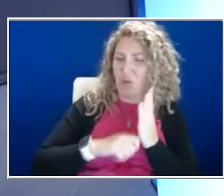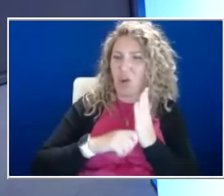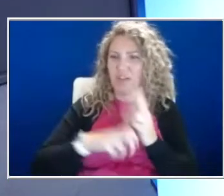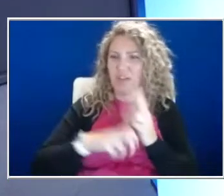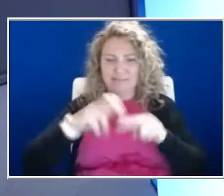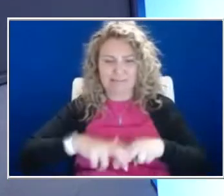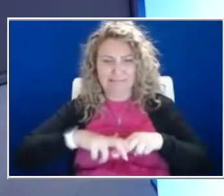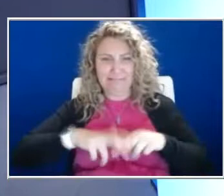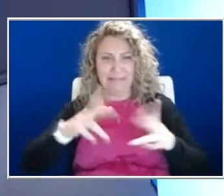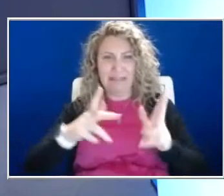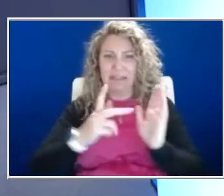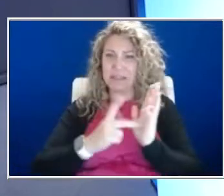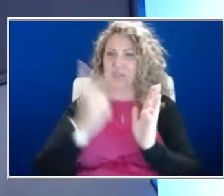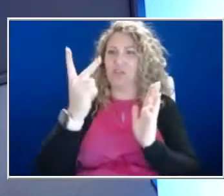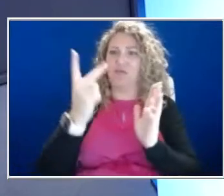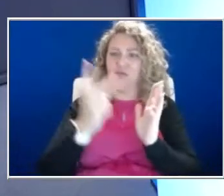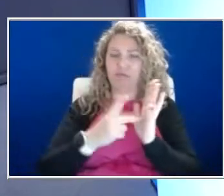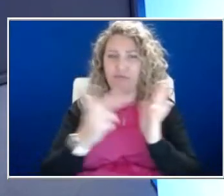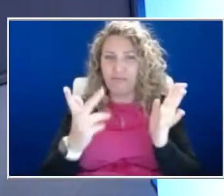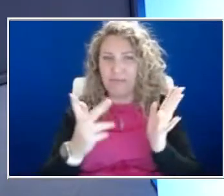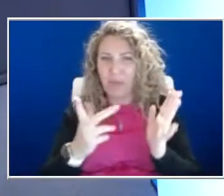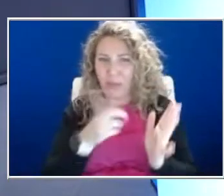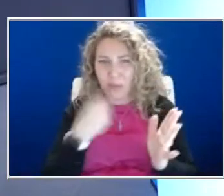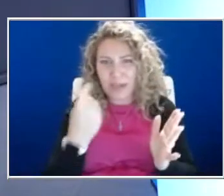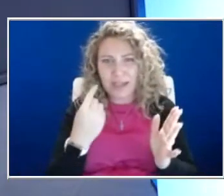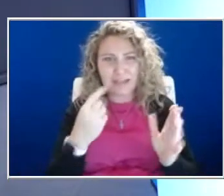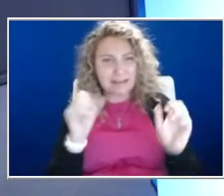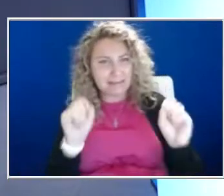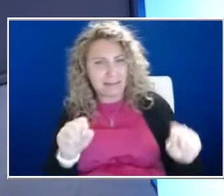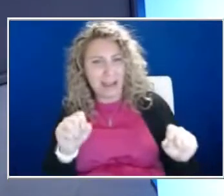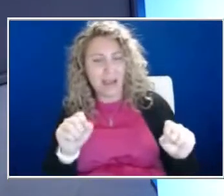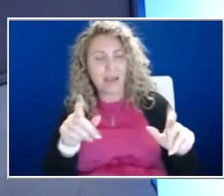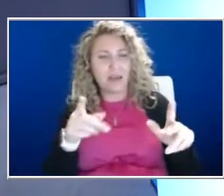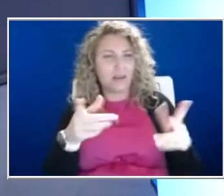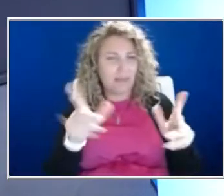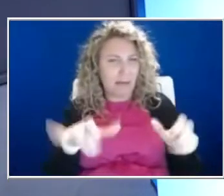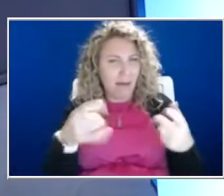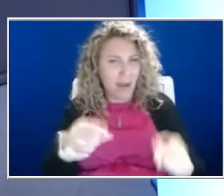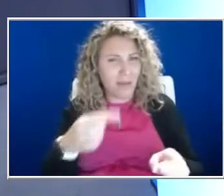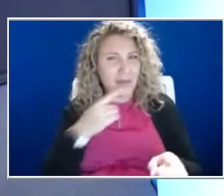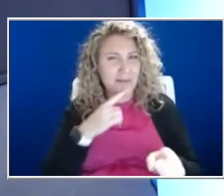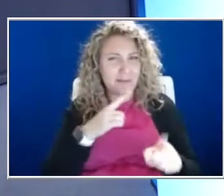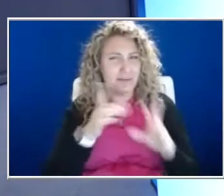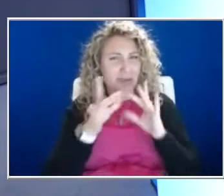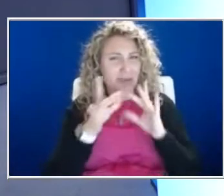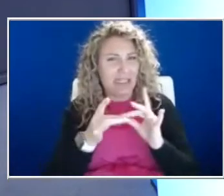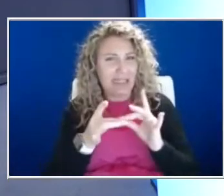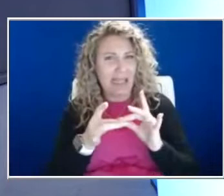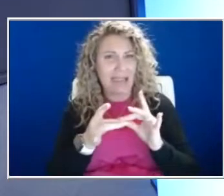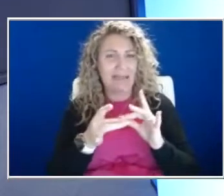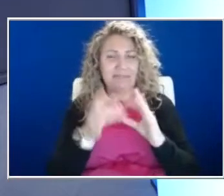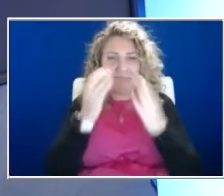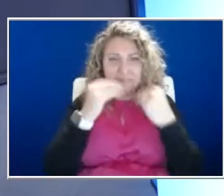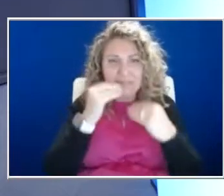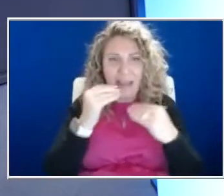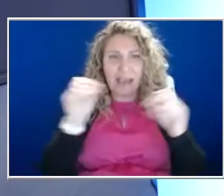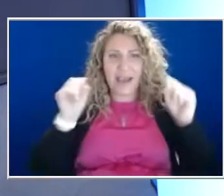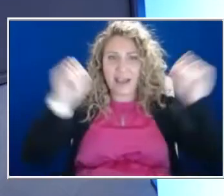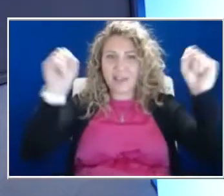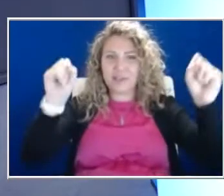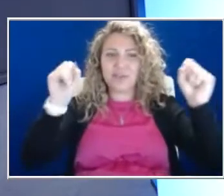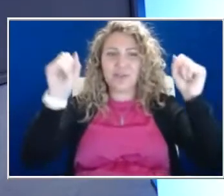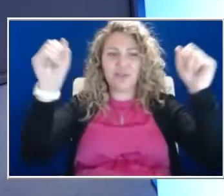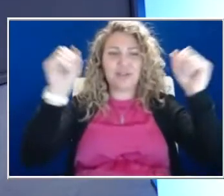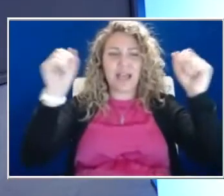related to overall activity and health, but let's talk a little bit about diet, exercise, and again, some of those things that you can control in your own